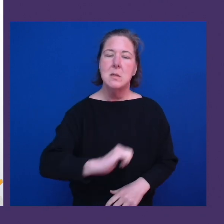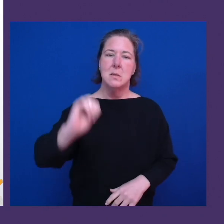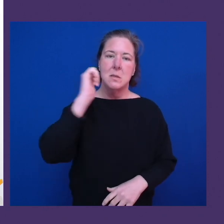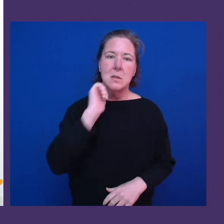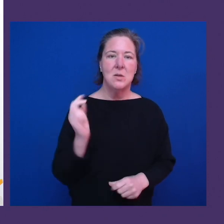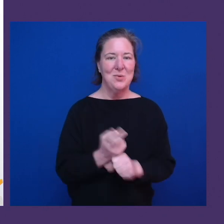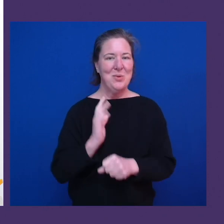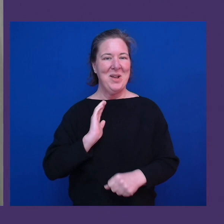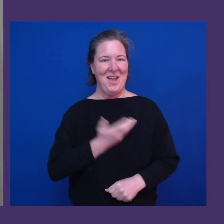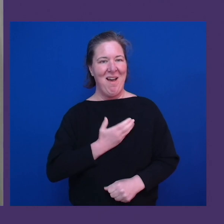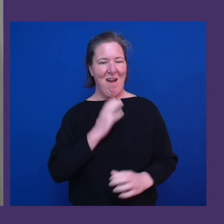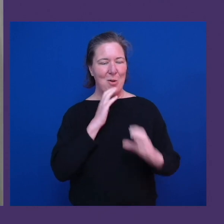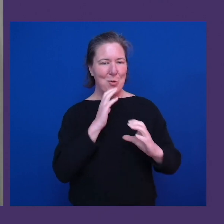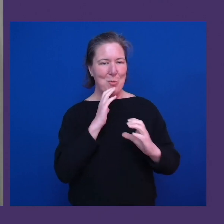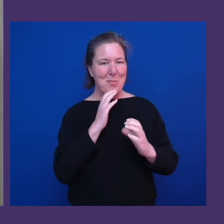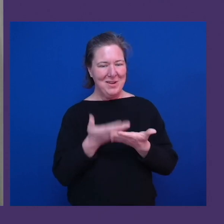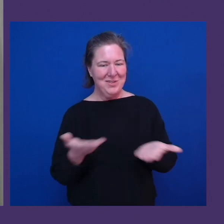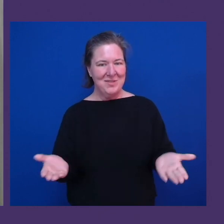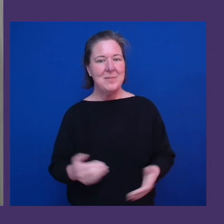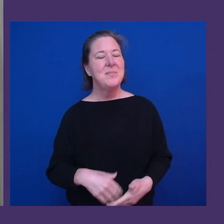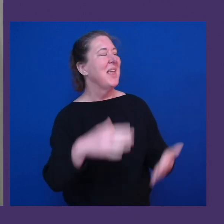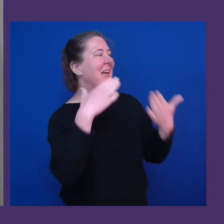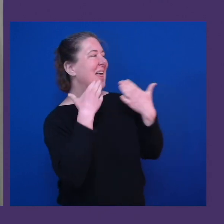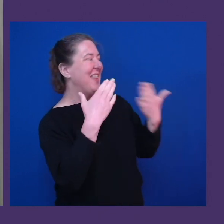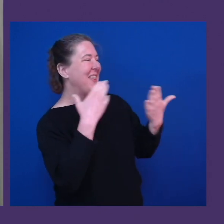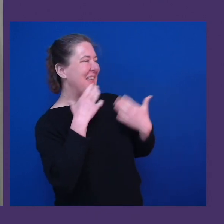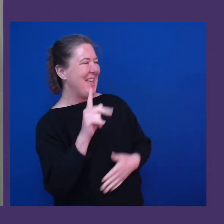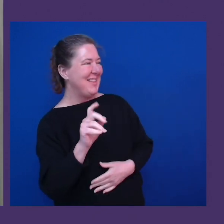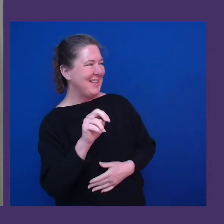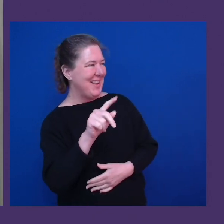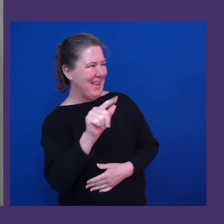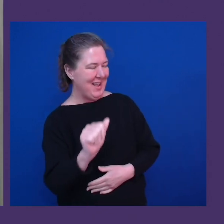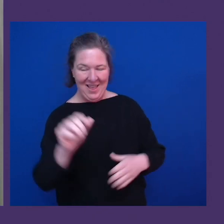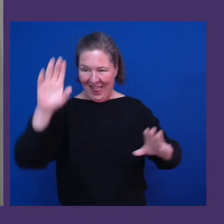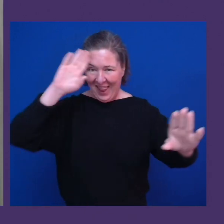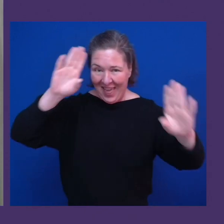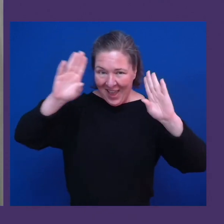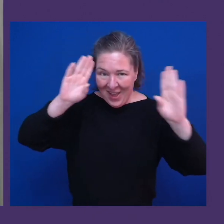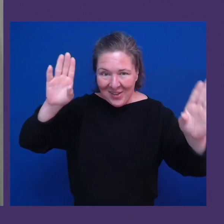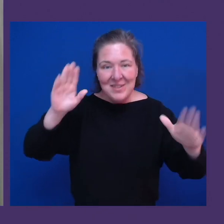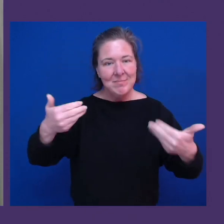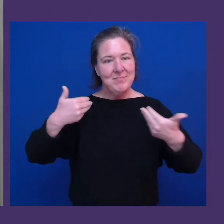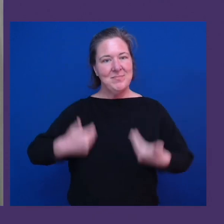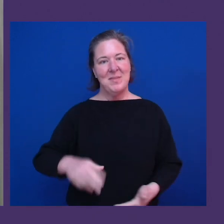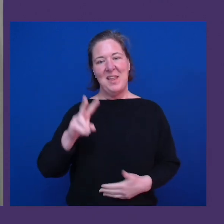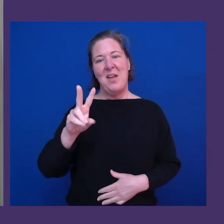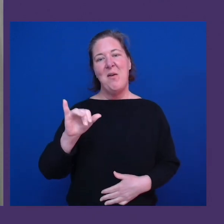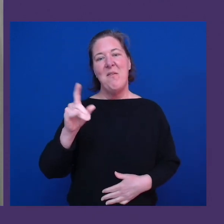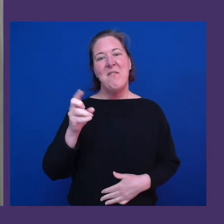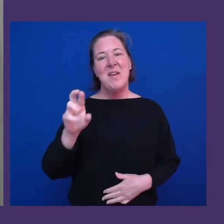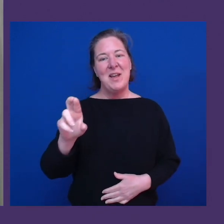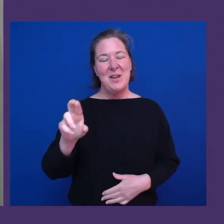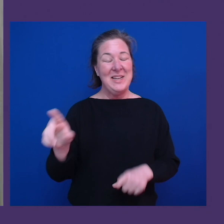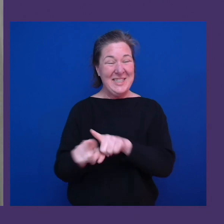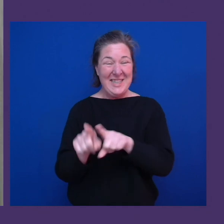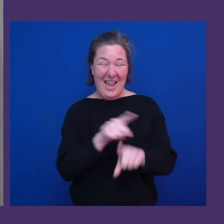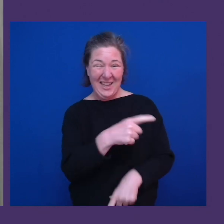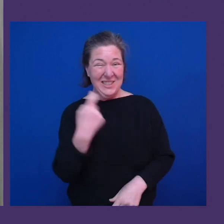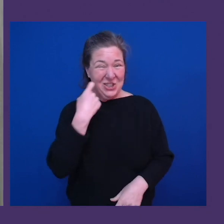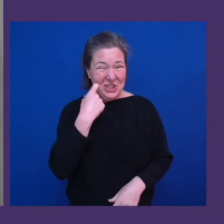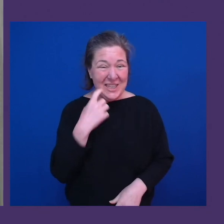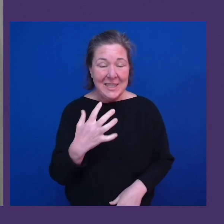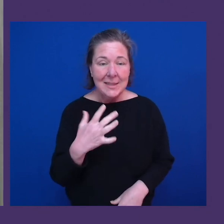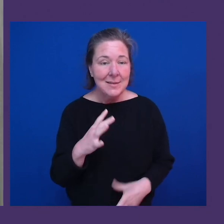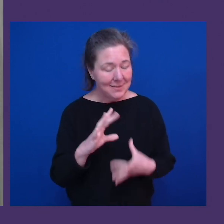communication devices. Thanks, Kenta. Hi, everyone. I'm Victor. Like Kenta just said, I work